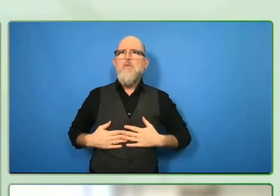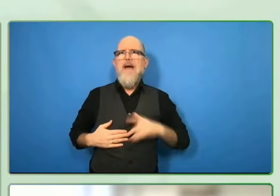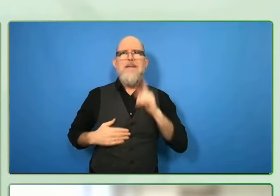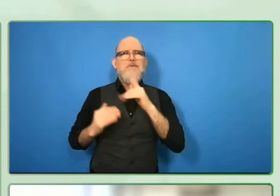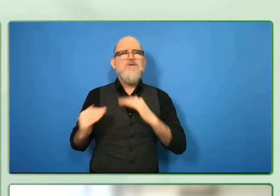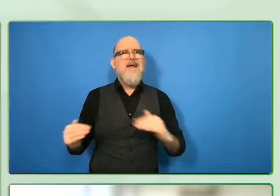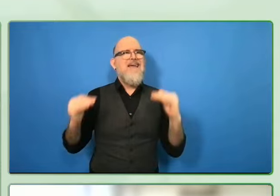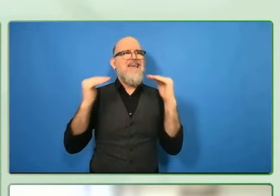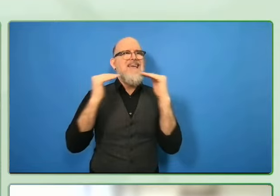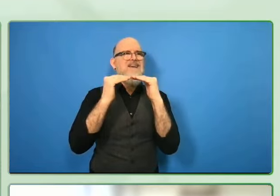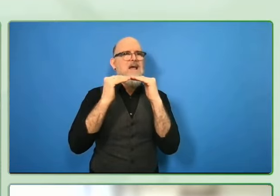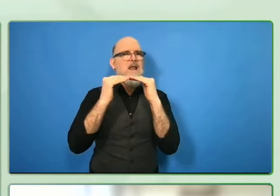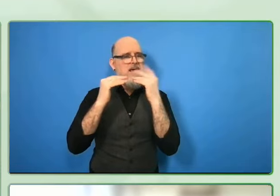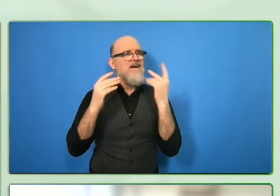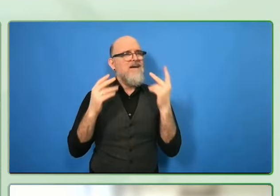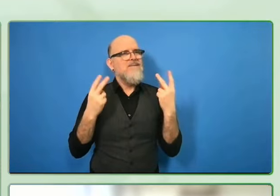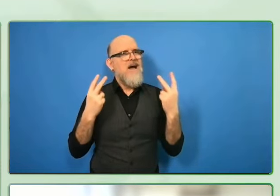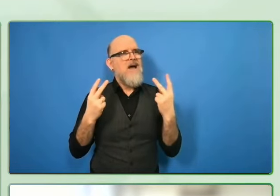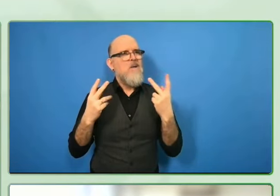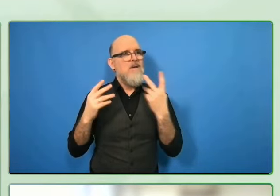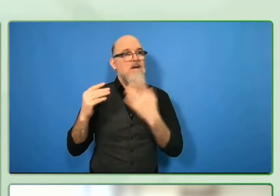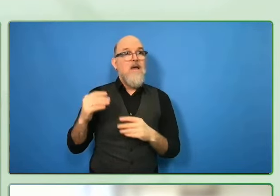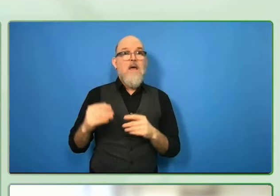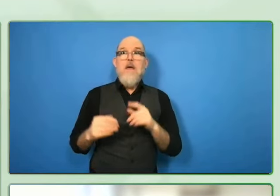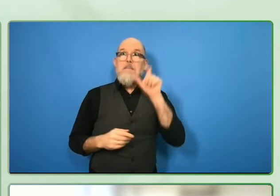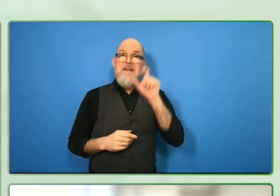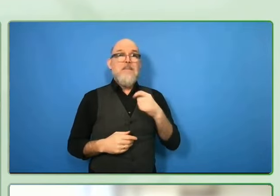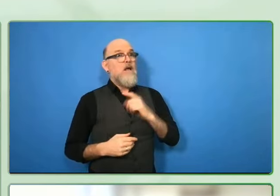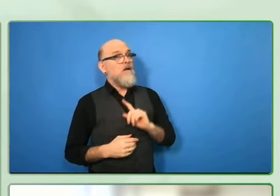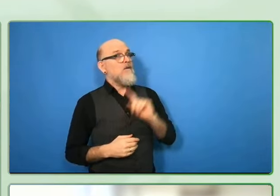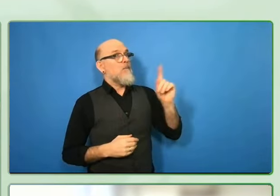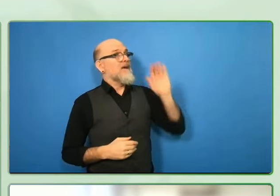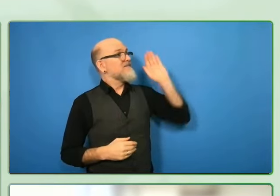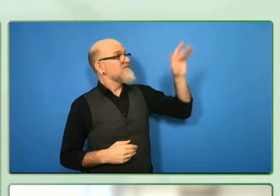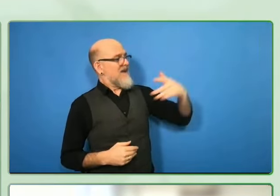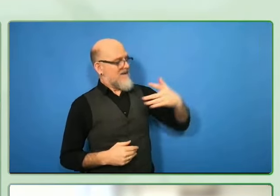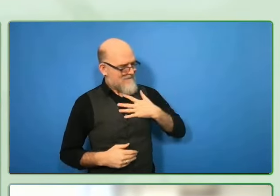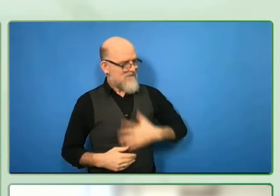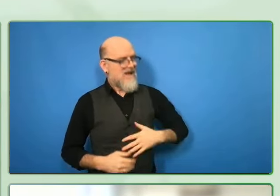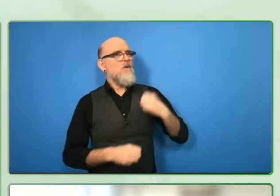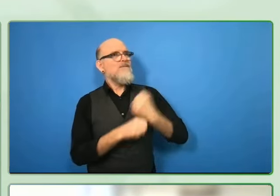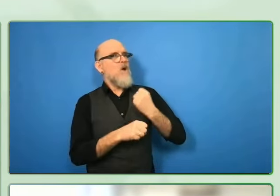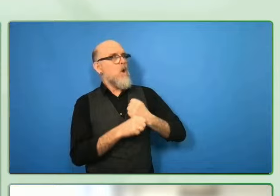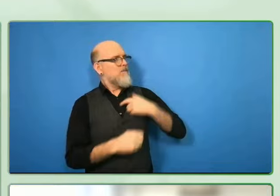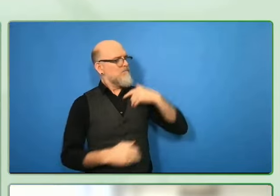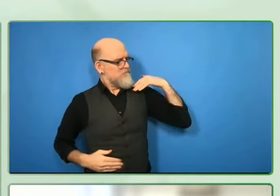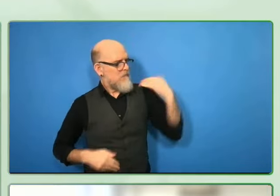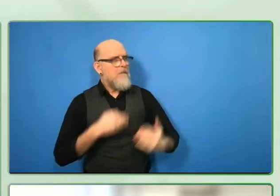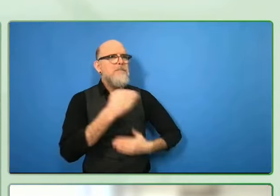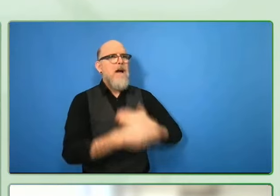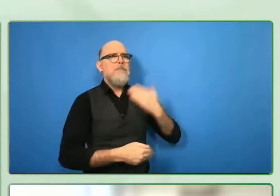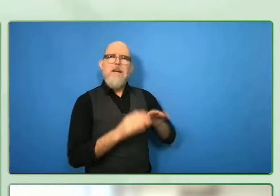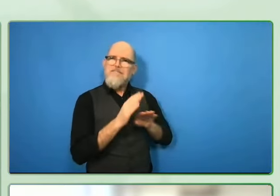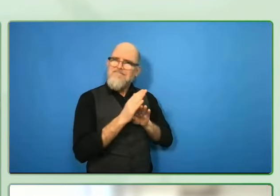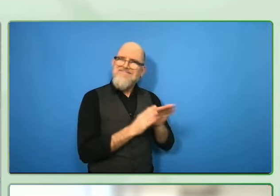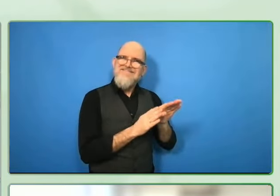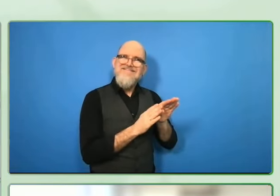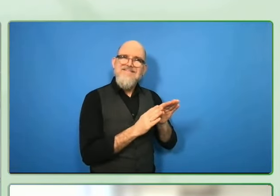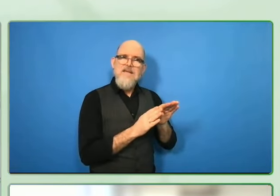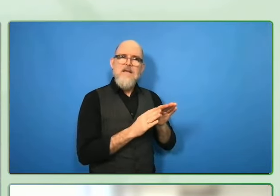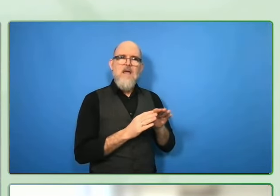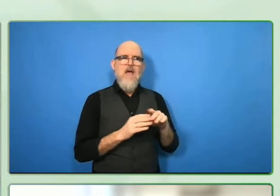job, to be productive, to perform, to progress their career, and not everyone is given that equal opportunity.